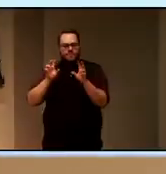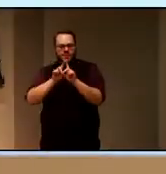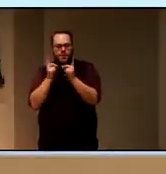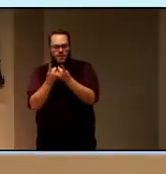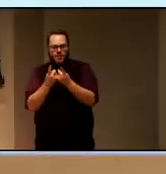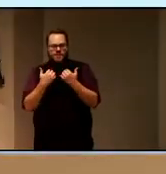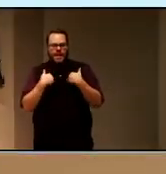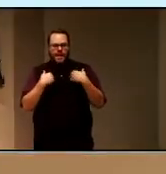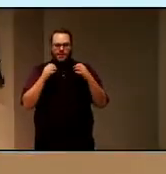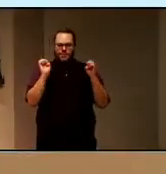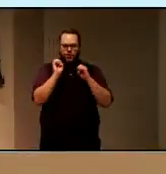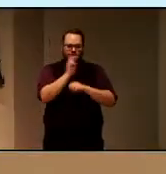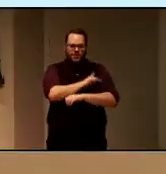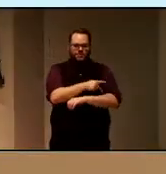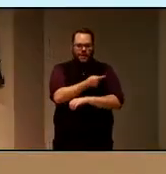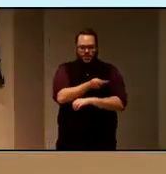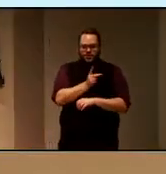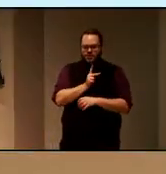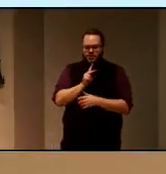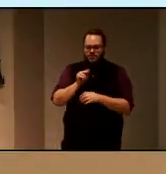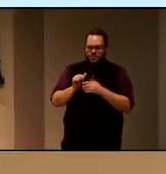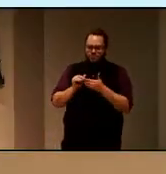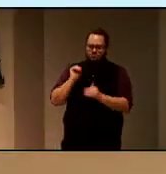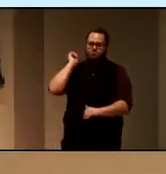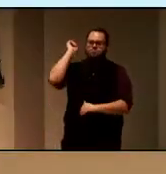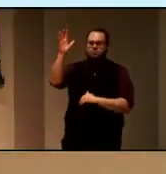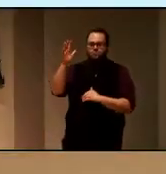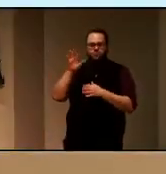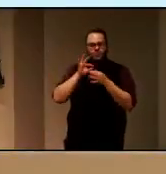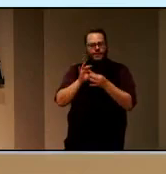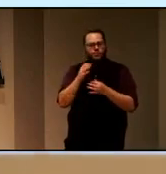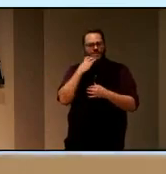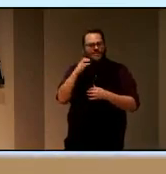patients due to heat-related reasons.